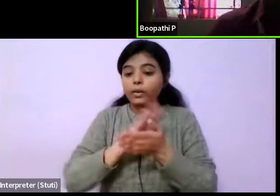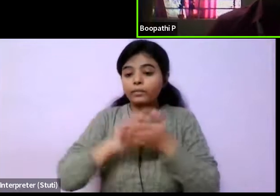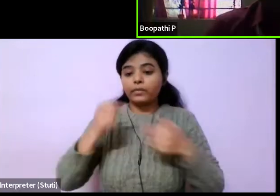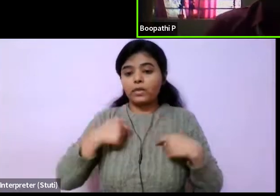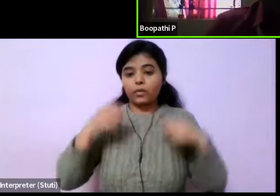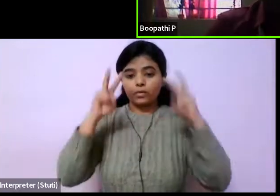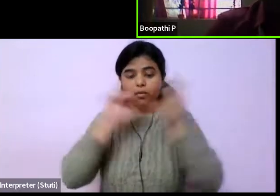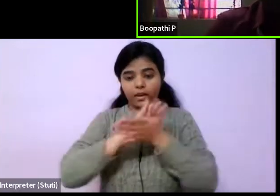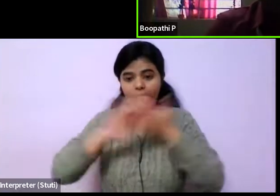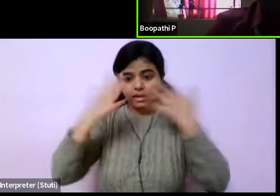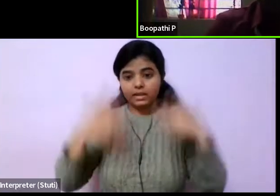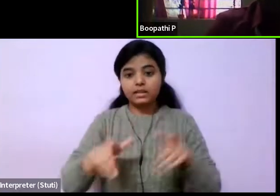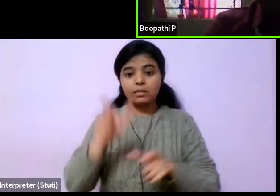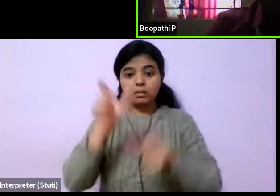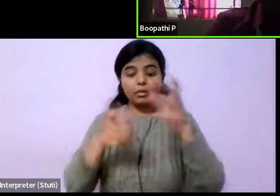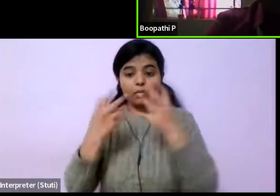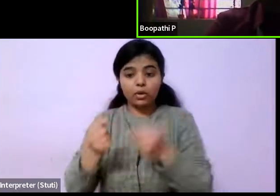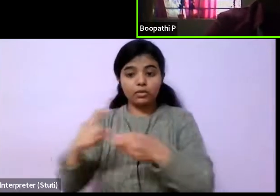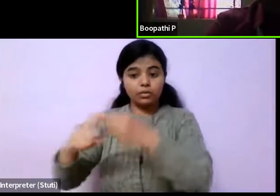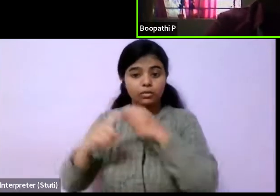much.